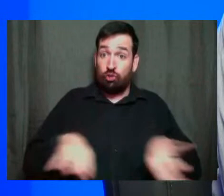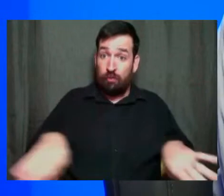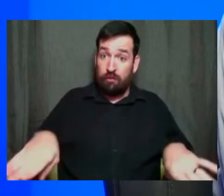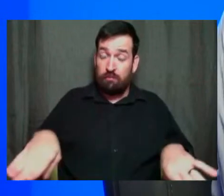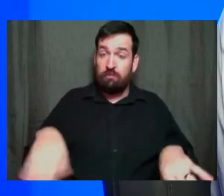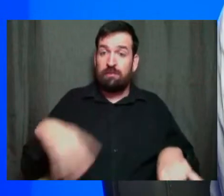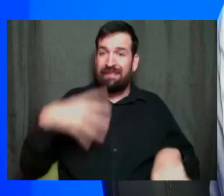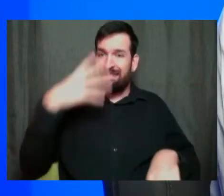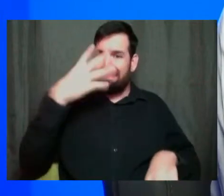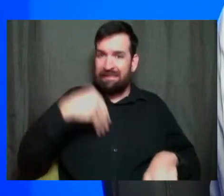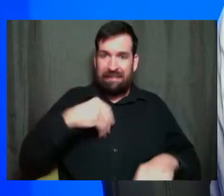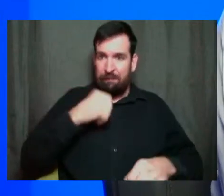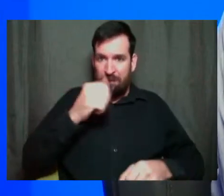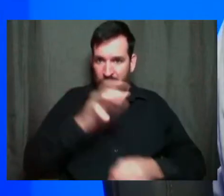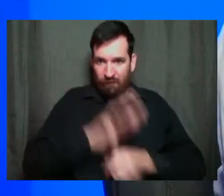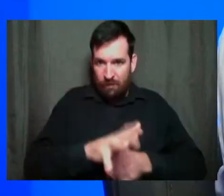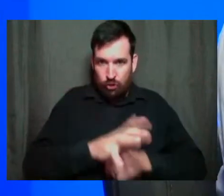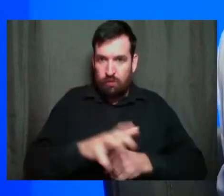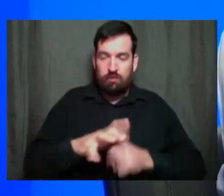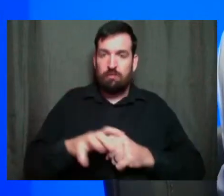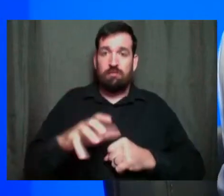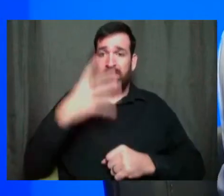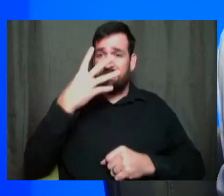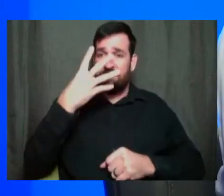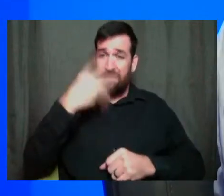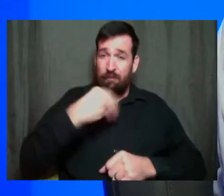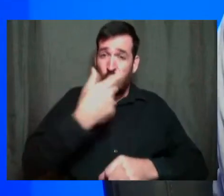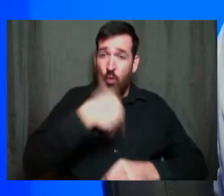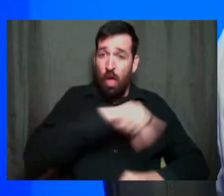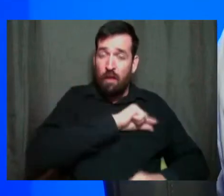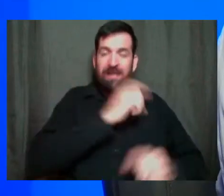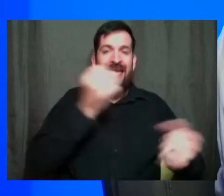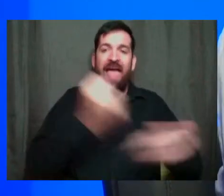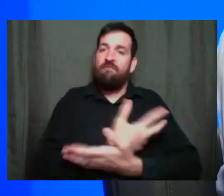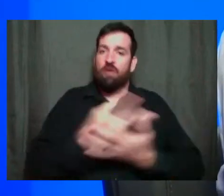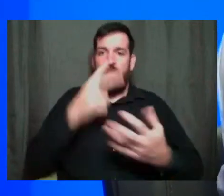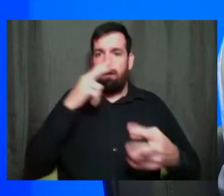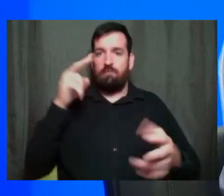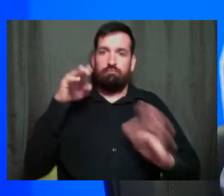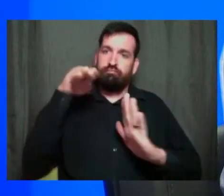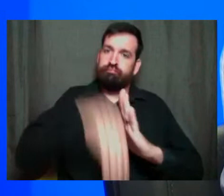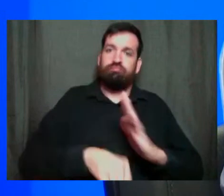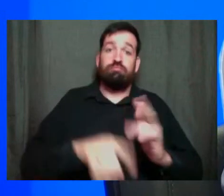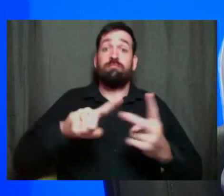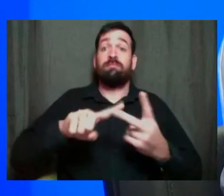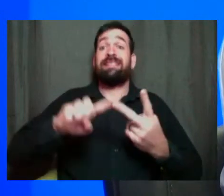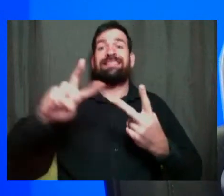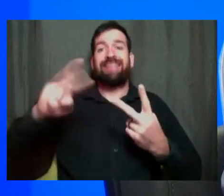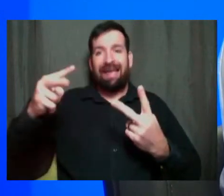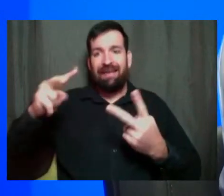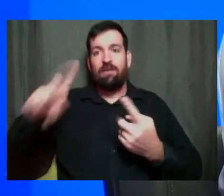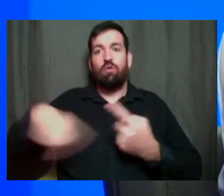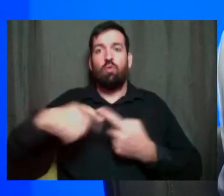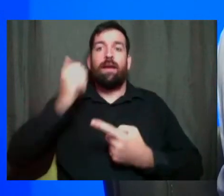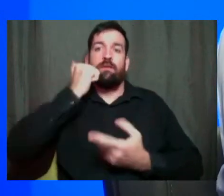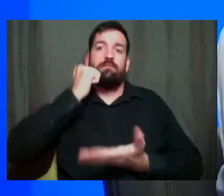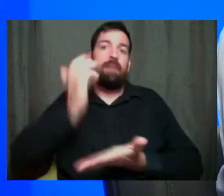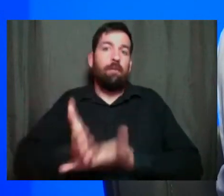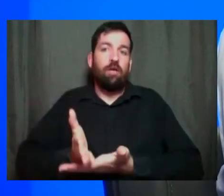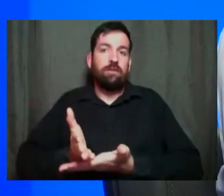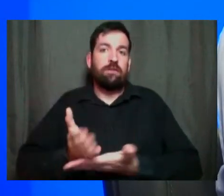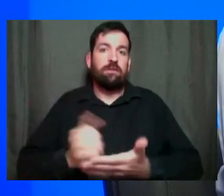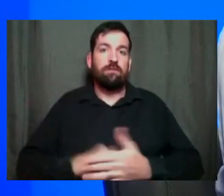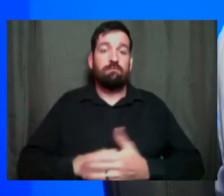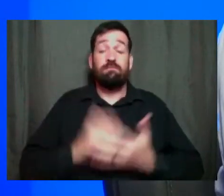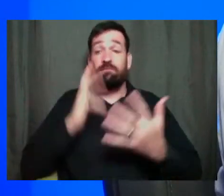deprivation, the disruption, the sleep quality, every stage looked at it goes down. And then the second point is during menopause. Unfortunately, there's not a